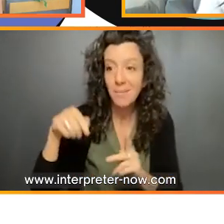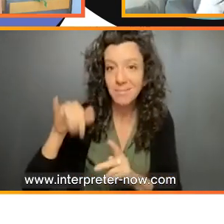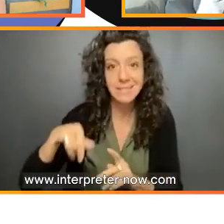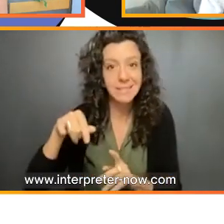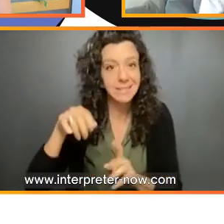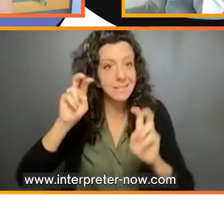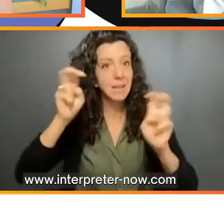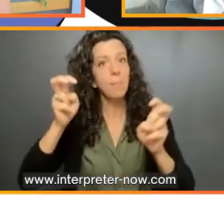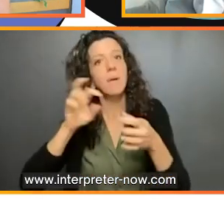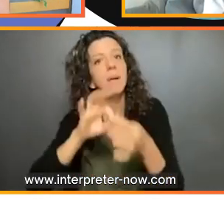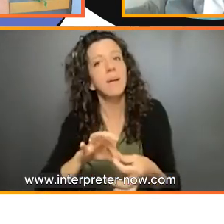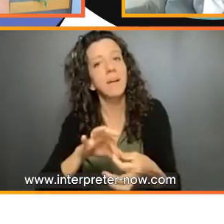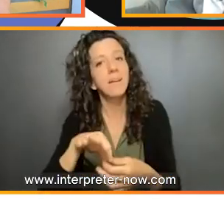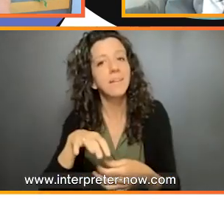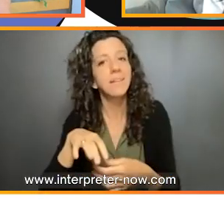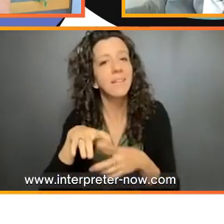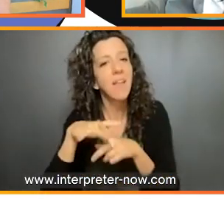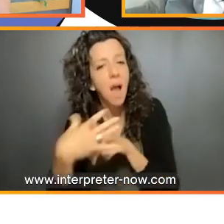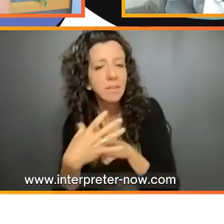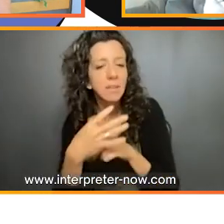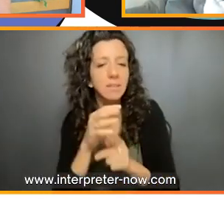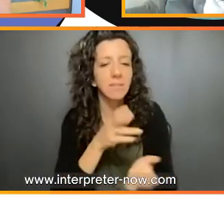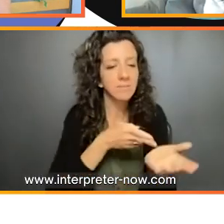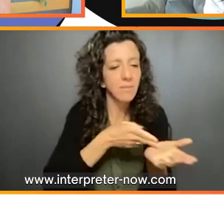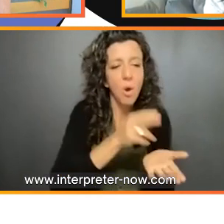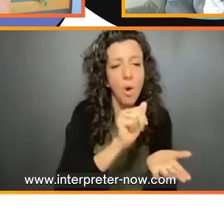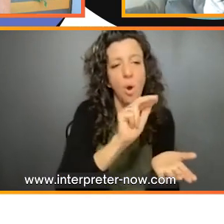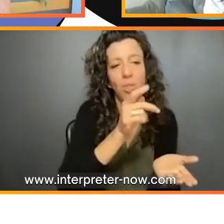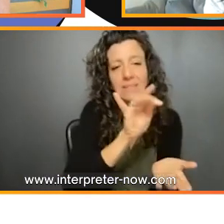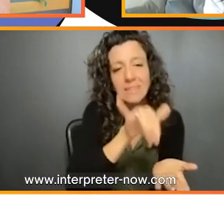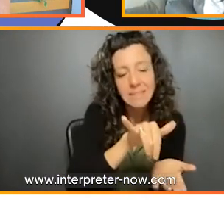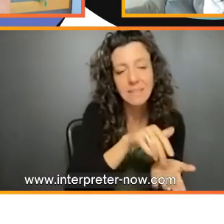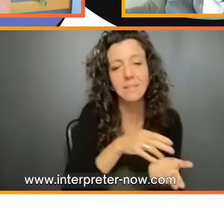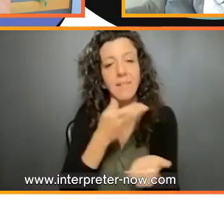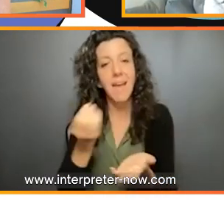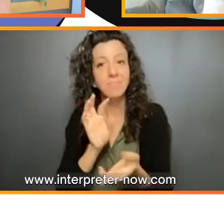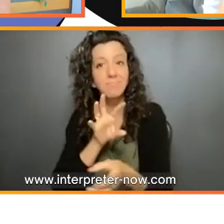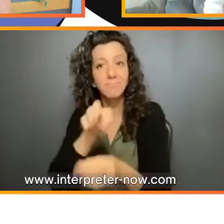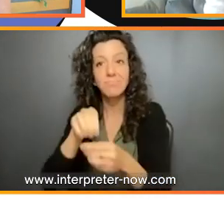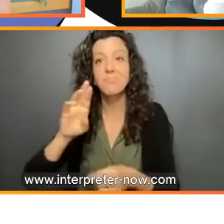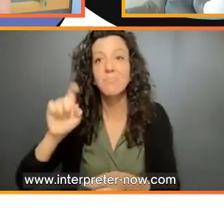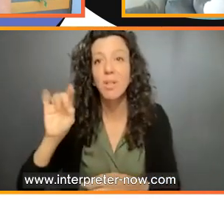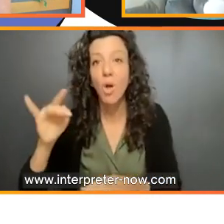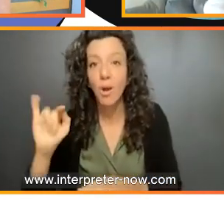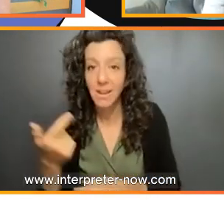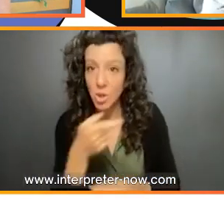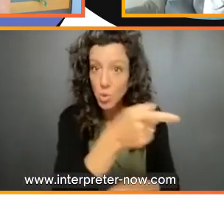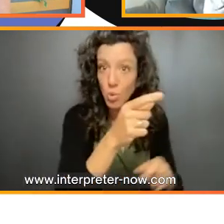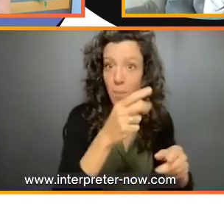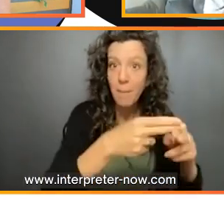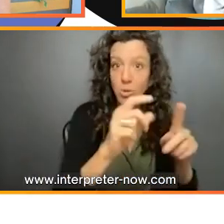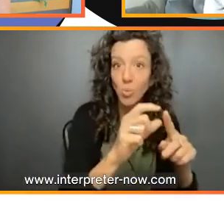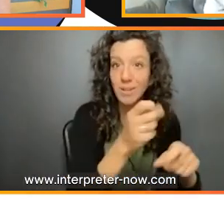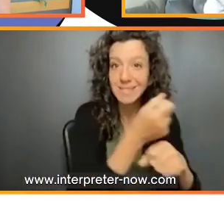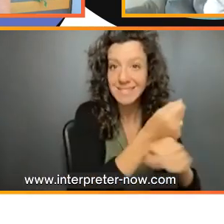really body focused. And the reason why I'm bringing this up in the context of authenticity and belonging, and what we've just shared